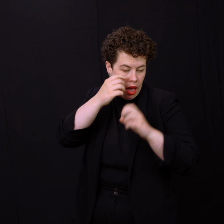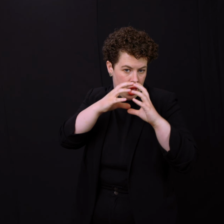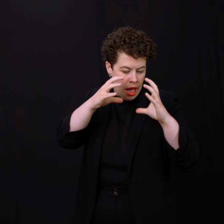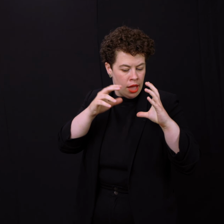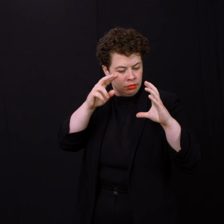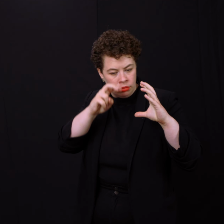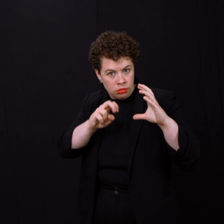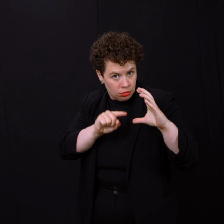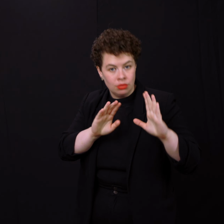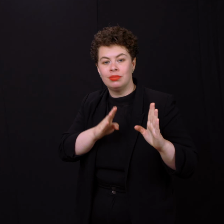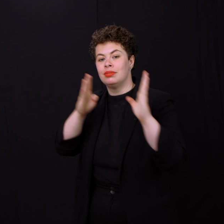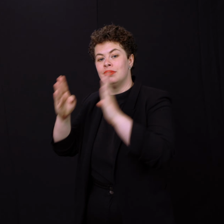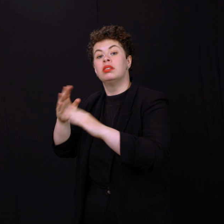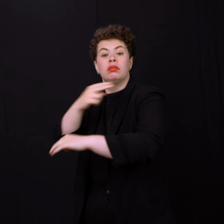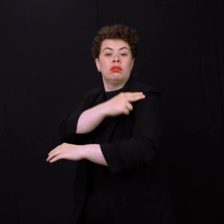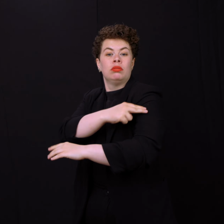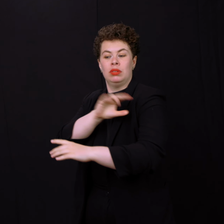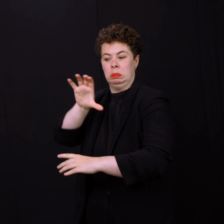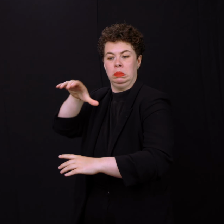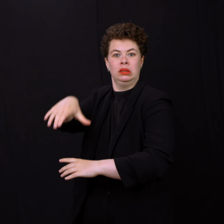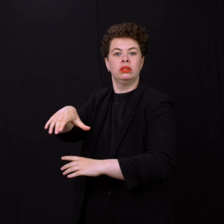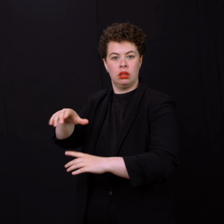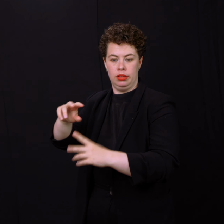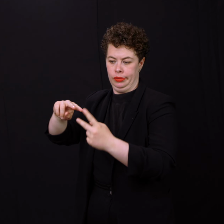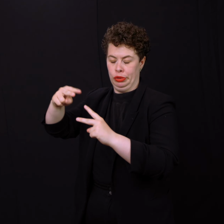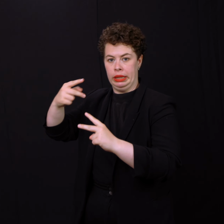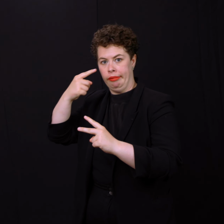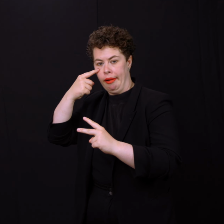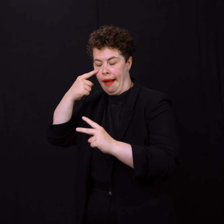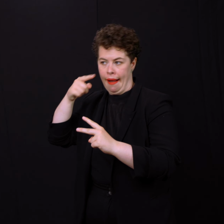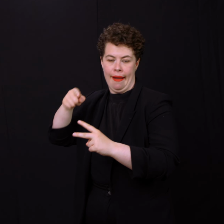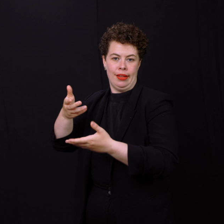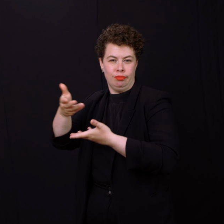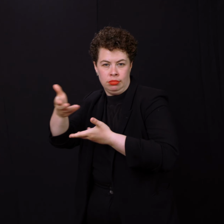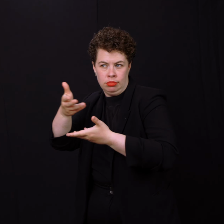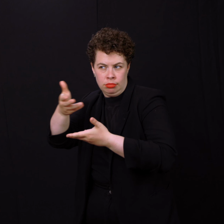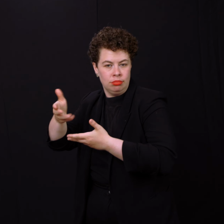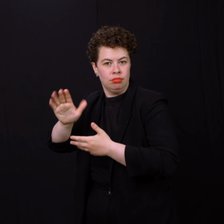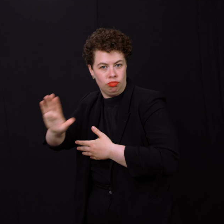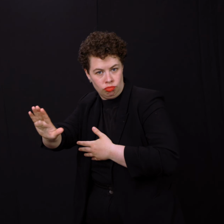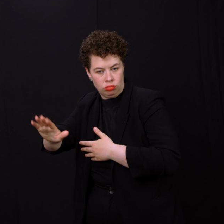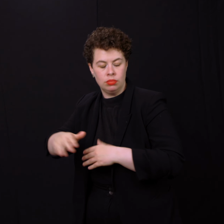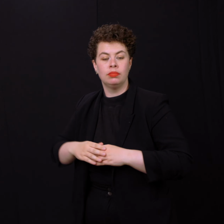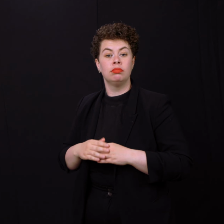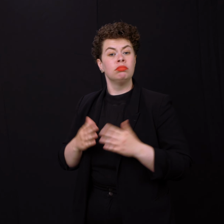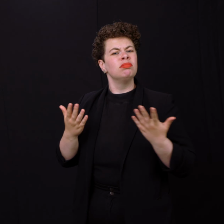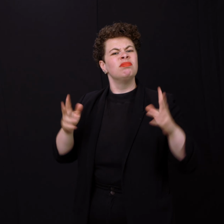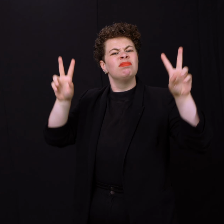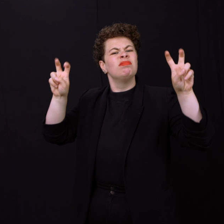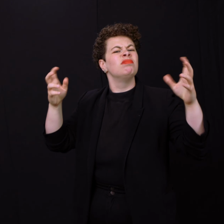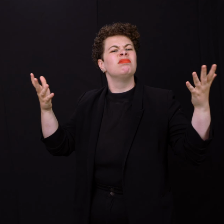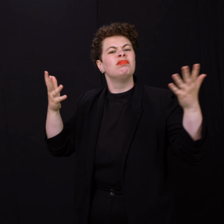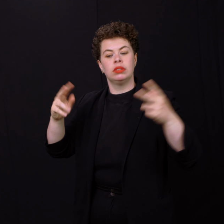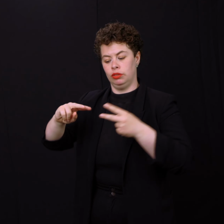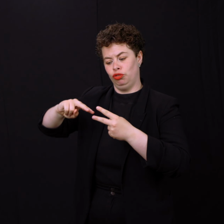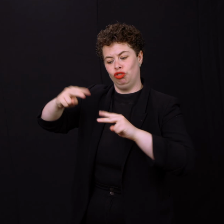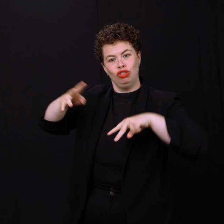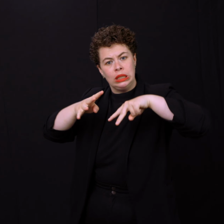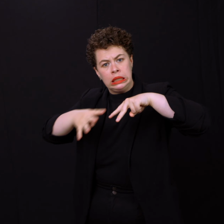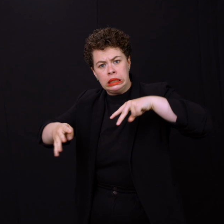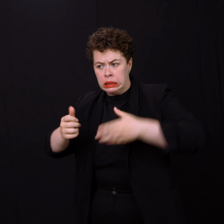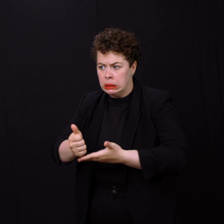ophthalmologist at Moorfields Eye Hospital, specializing in genetic eye disease. Today we'll be talking about the potential for gene therapy in vision loss